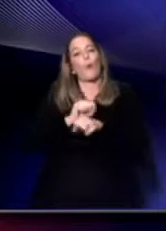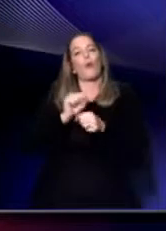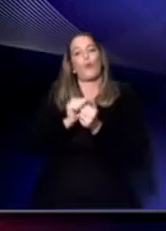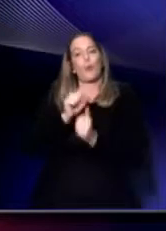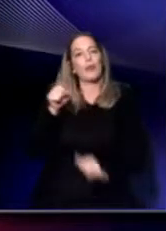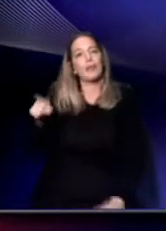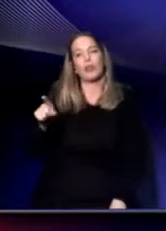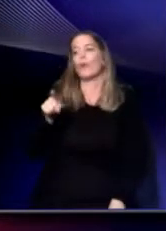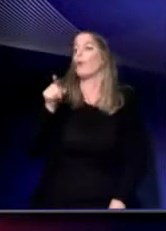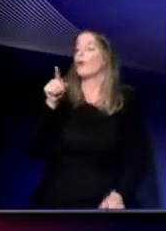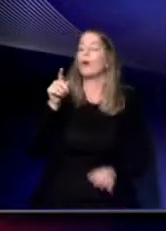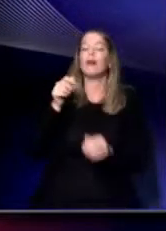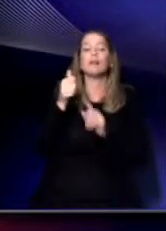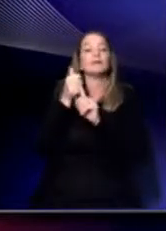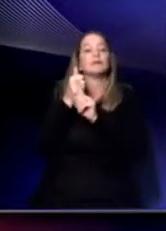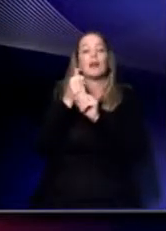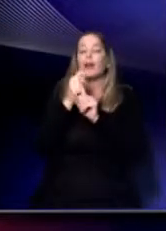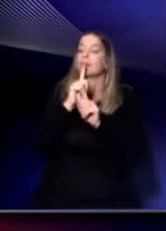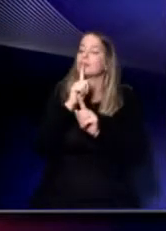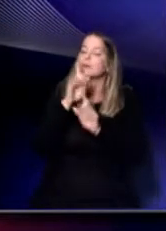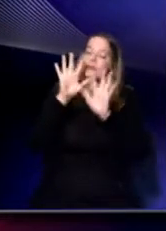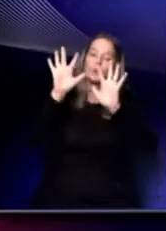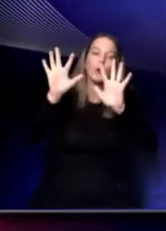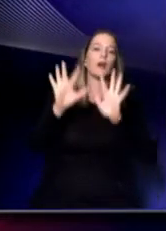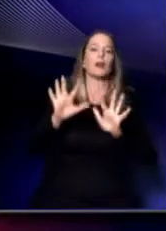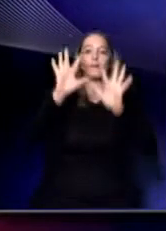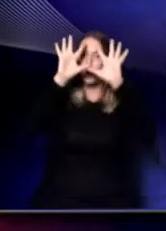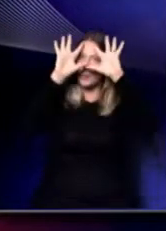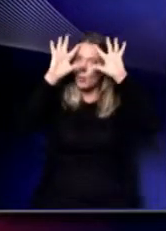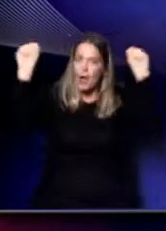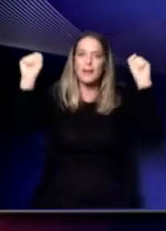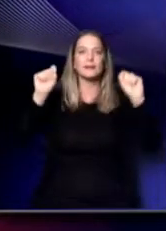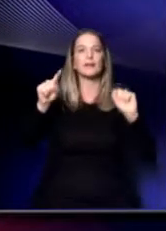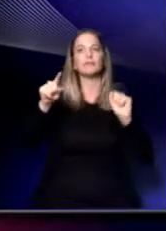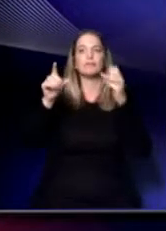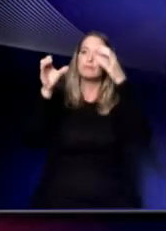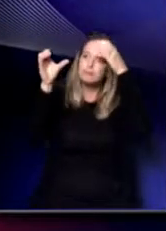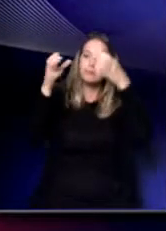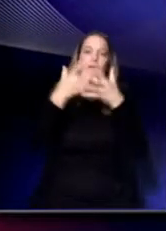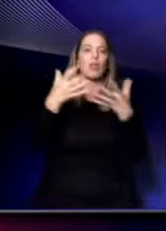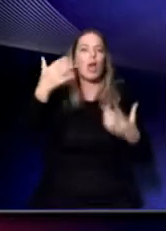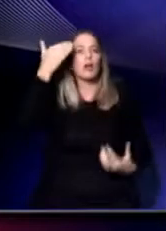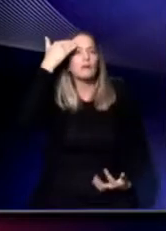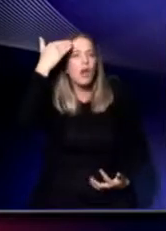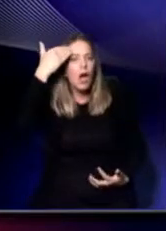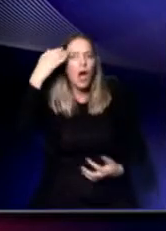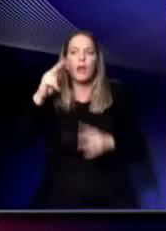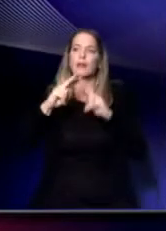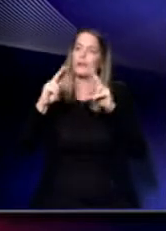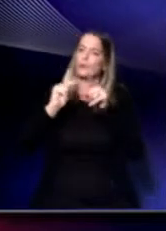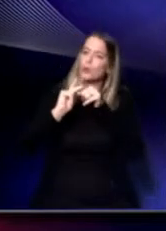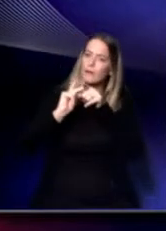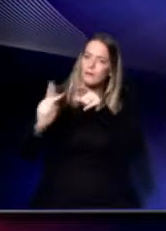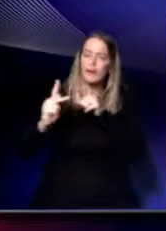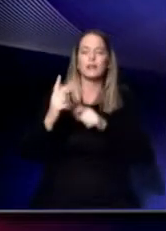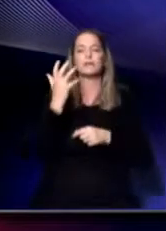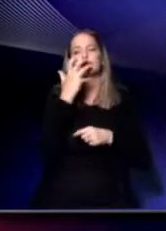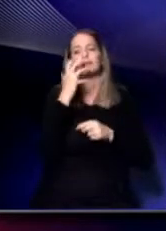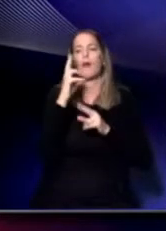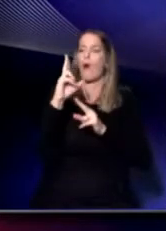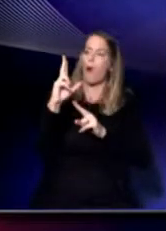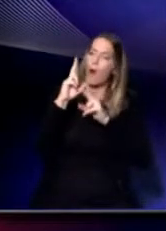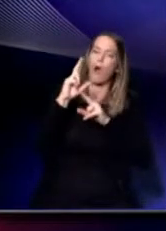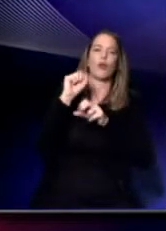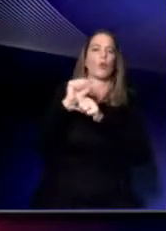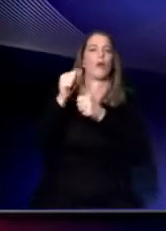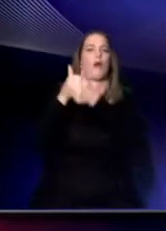were a terrific president, very knowledgeable and very professional, and I would just consider it a real honor working under